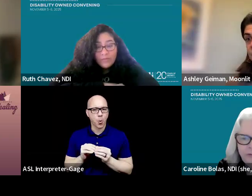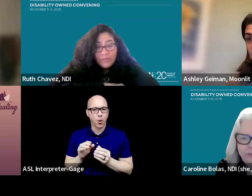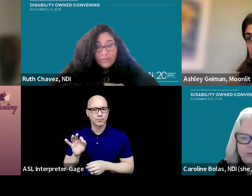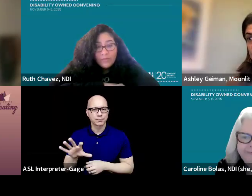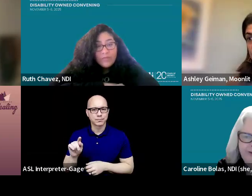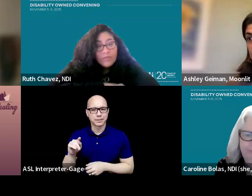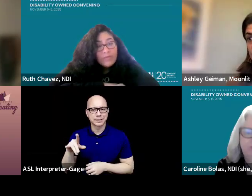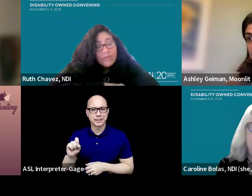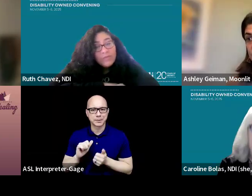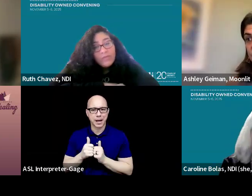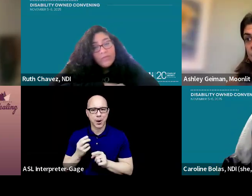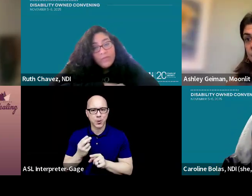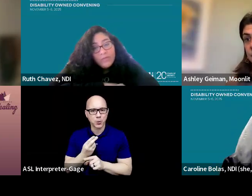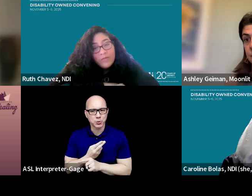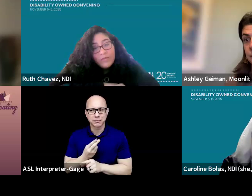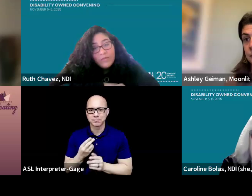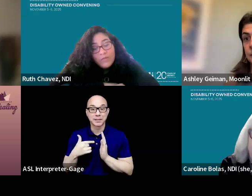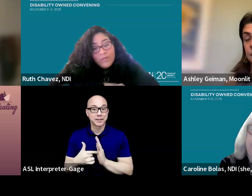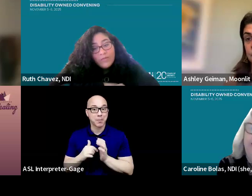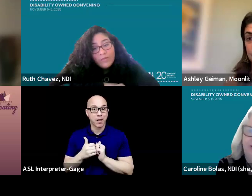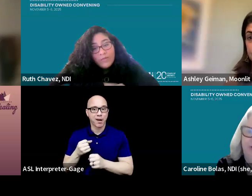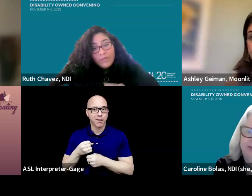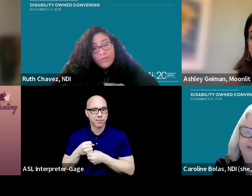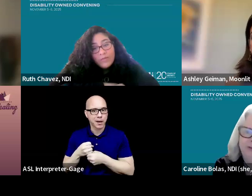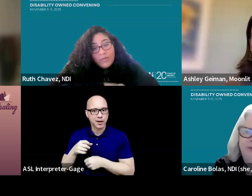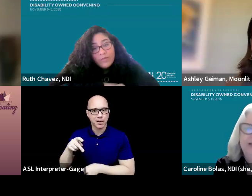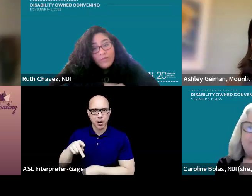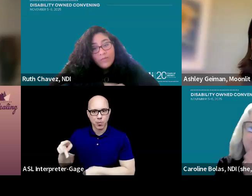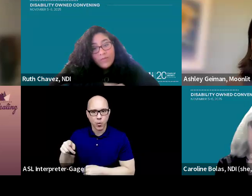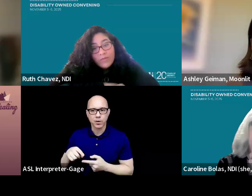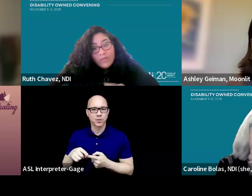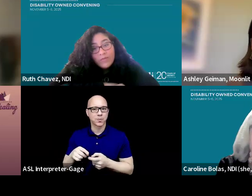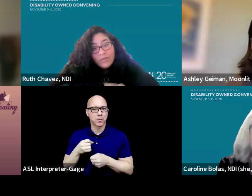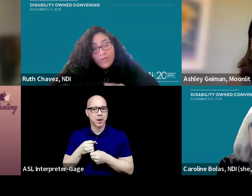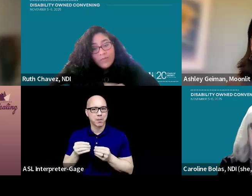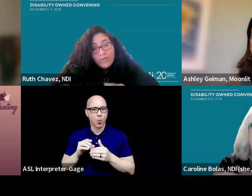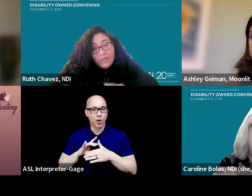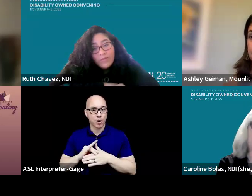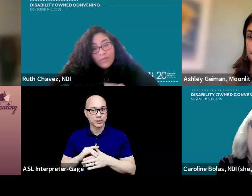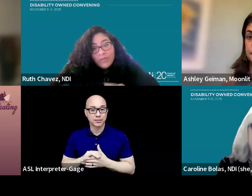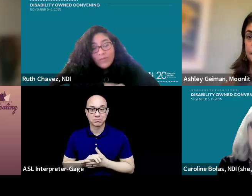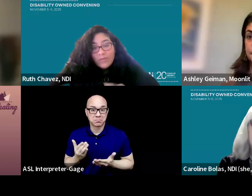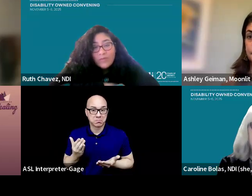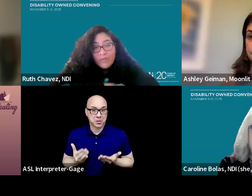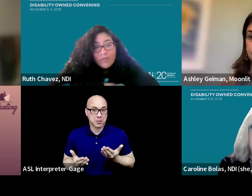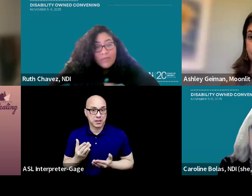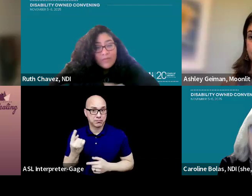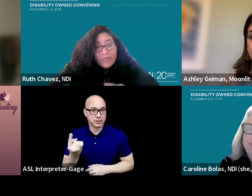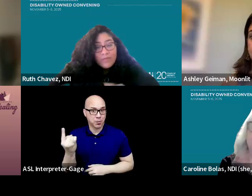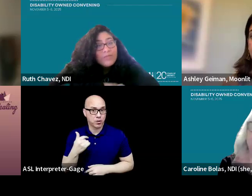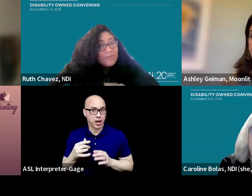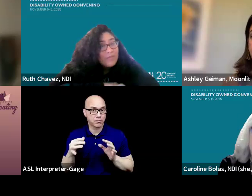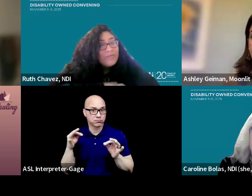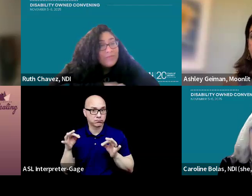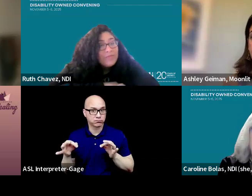use it to, for example, do a PowerPoint presentation or create other content? So maybe just one of you talk us through something you've